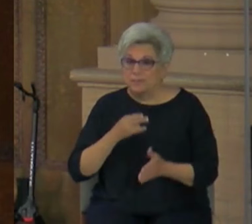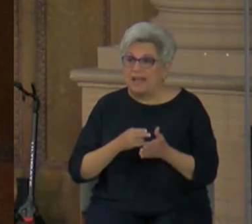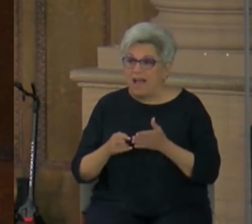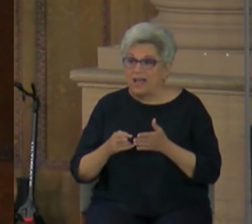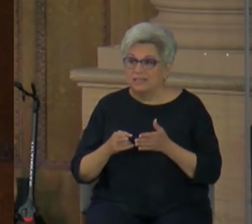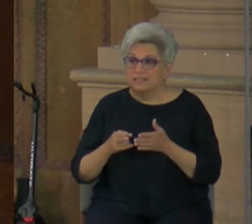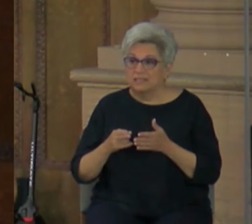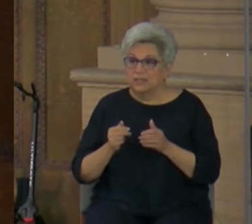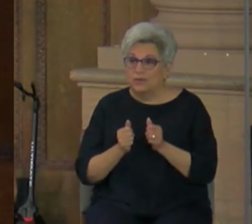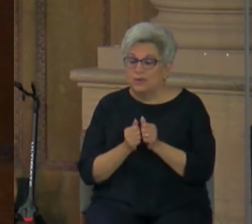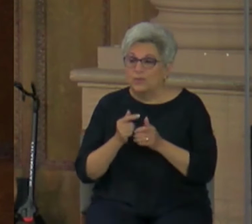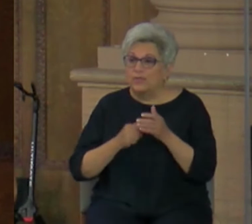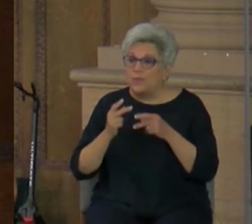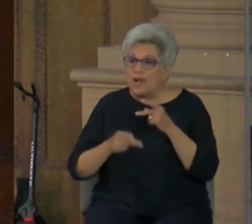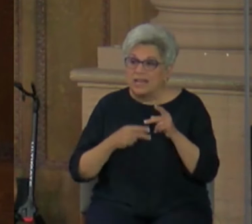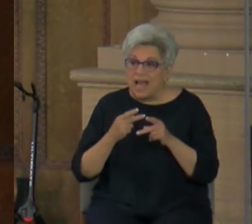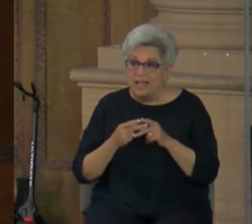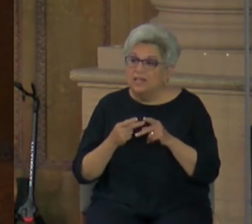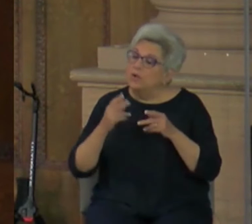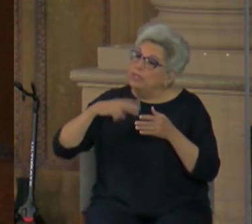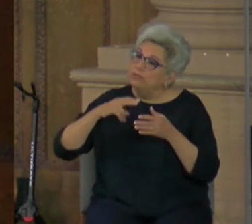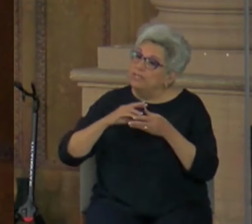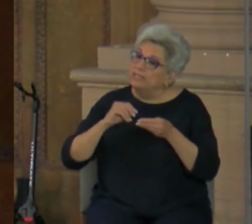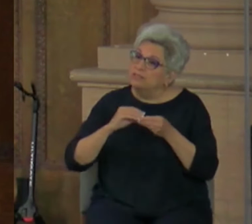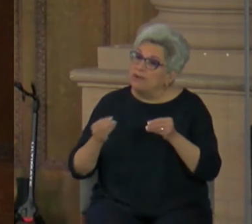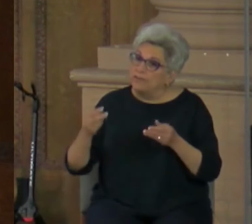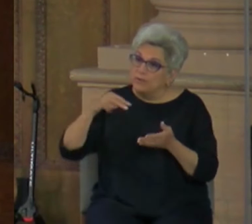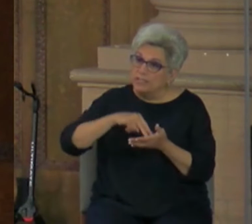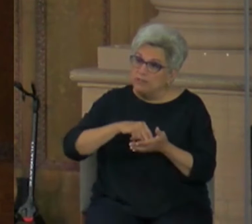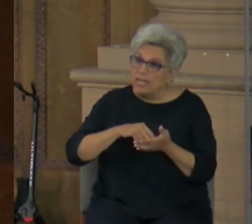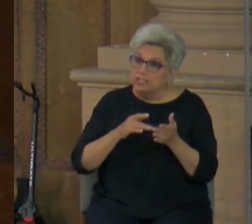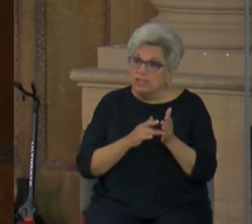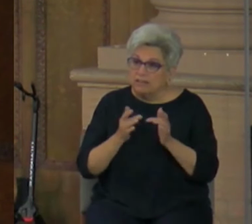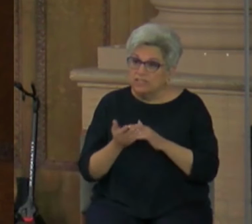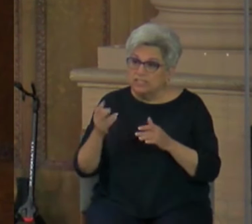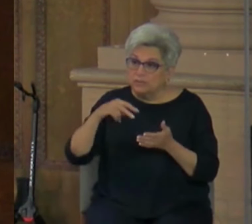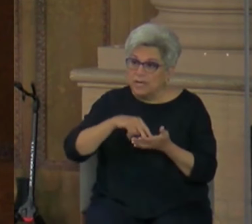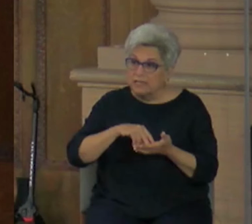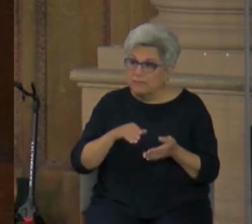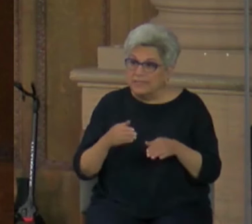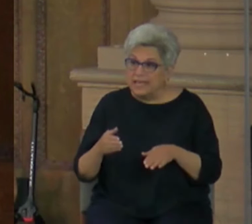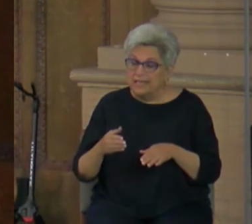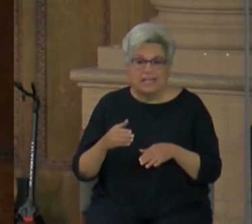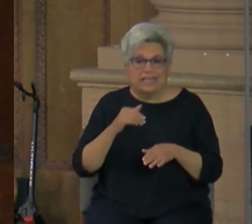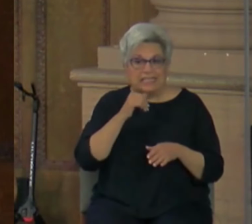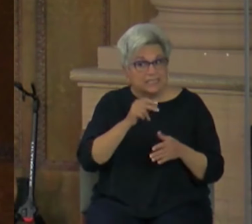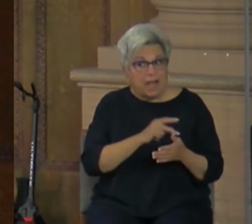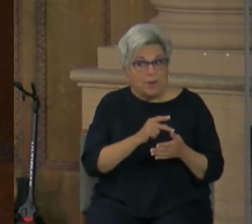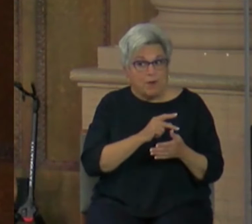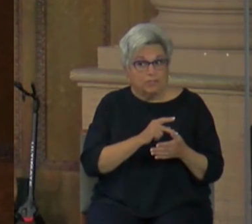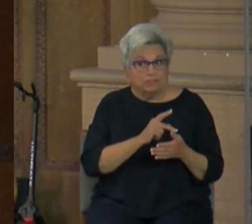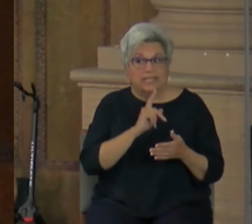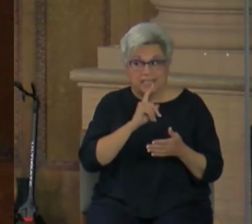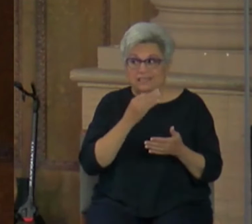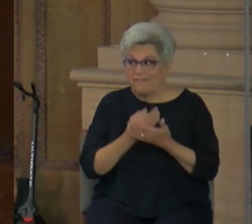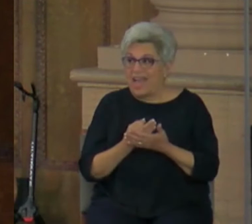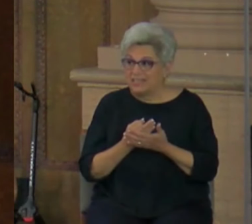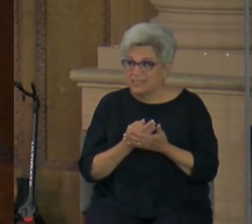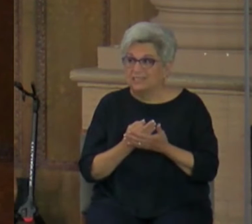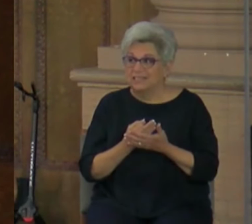of literature that it is. When you read those resurrection accounts of Jesus rising from the dead, nothing about them is poetic. They're written